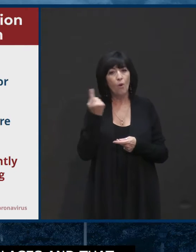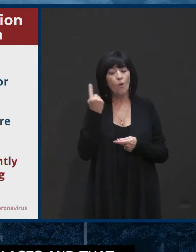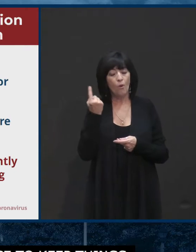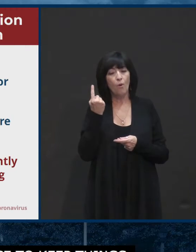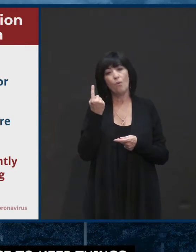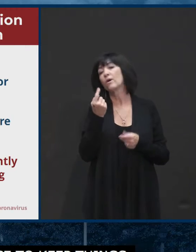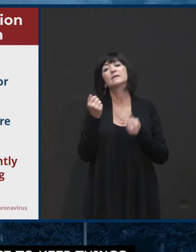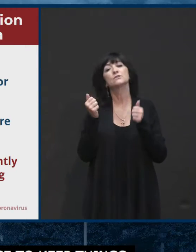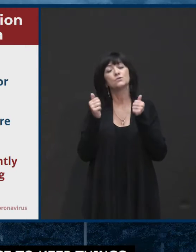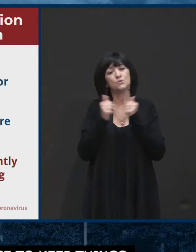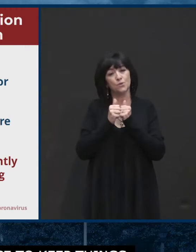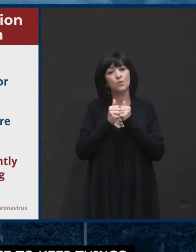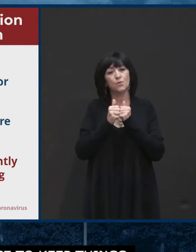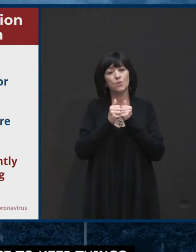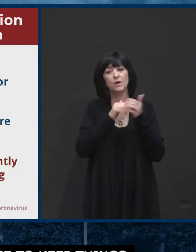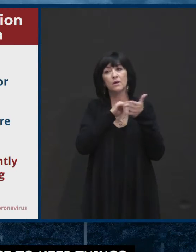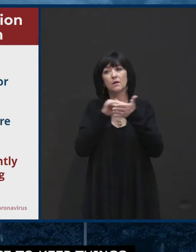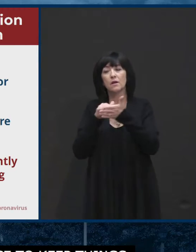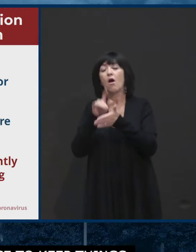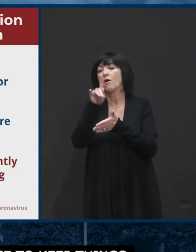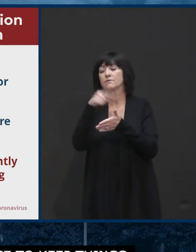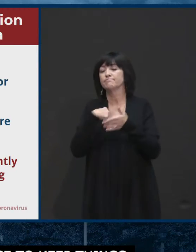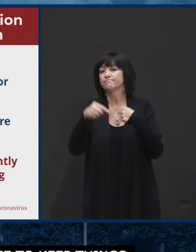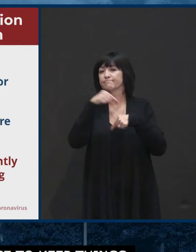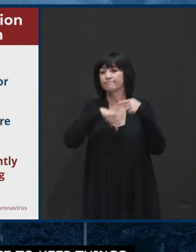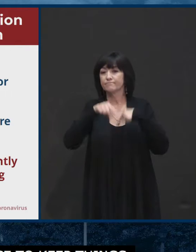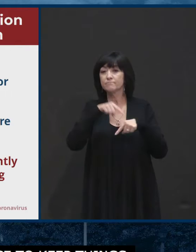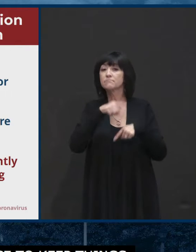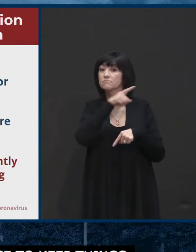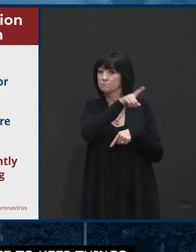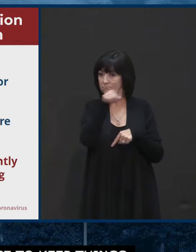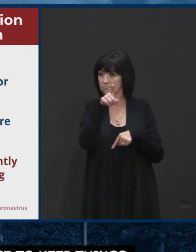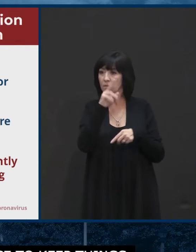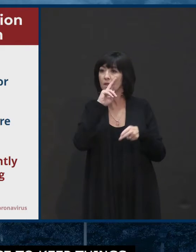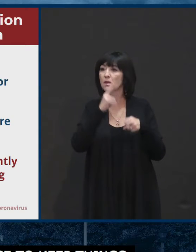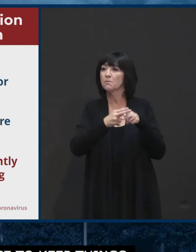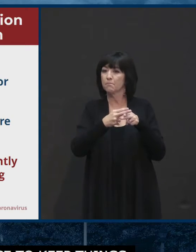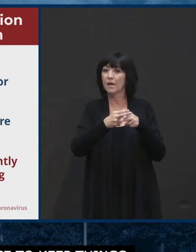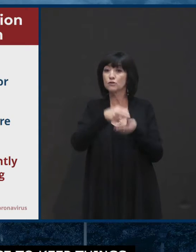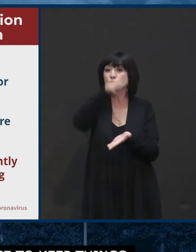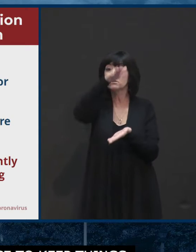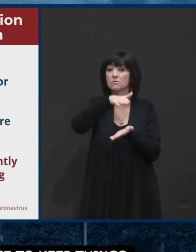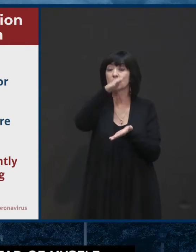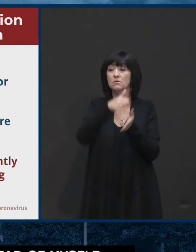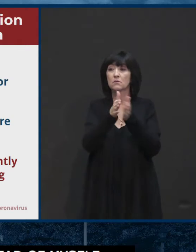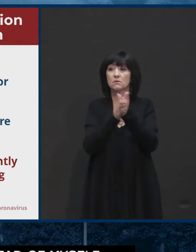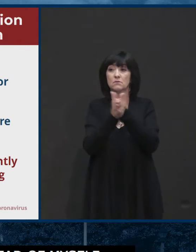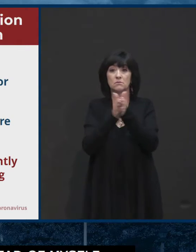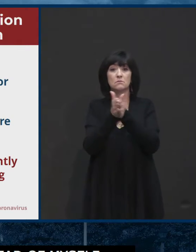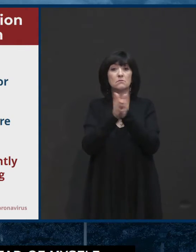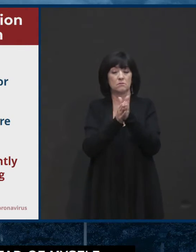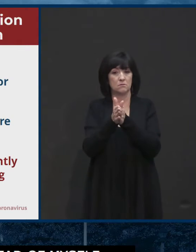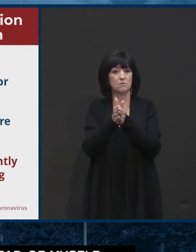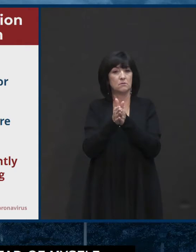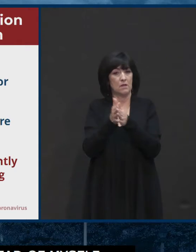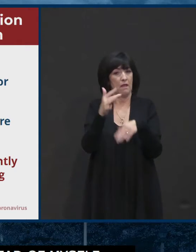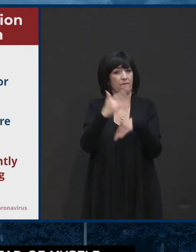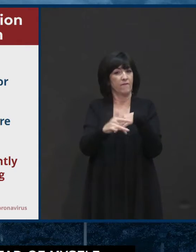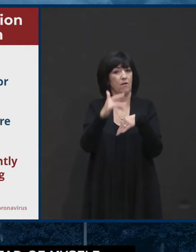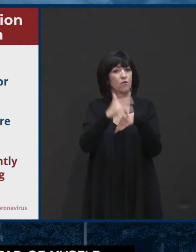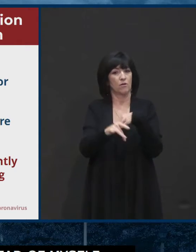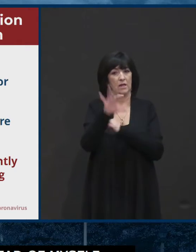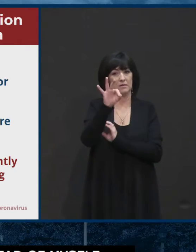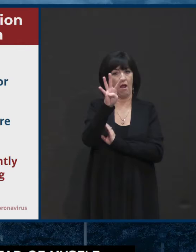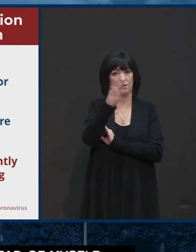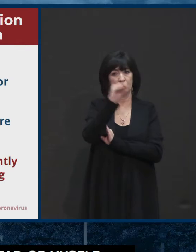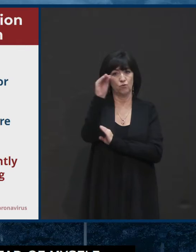myself. They also said that hand sanitizer was available for 82% of poll workers, and 94% of poll